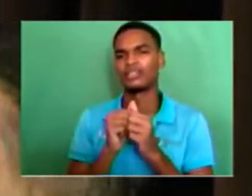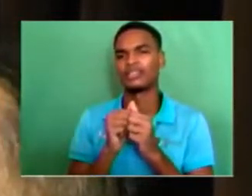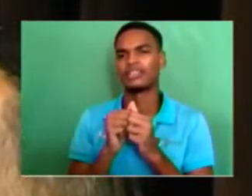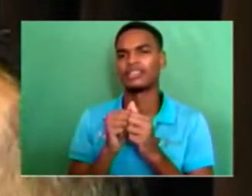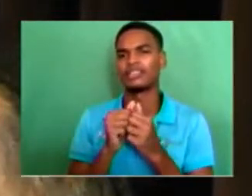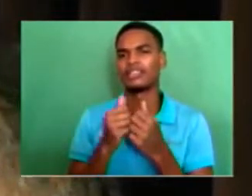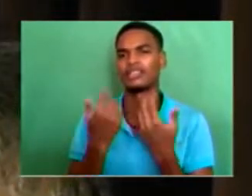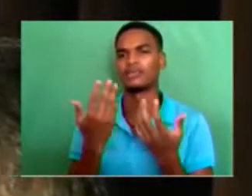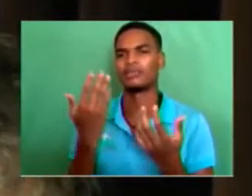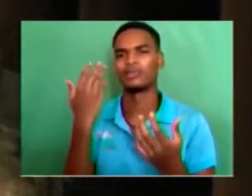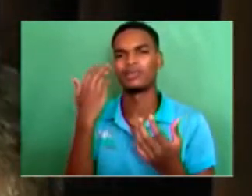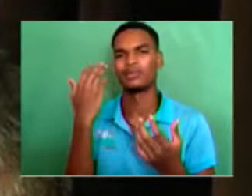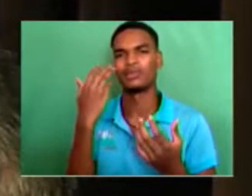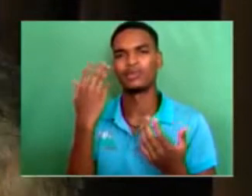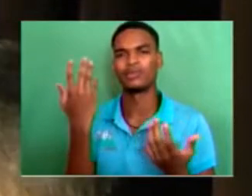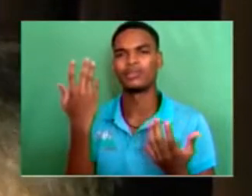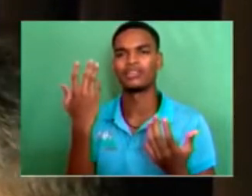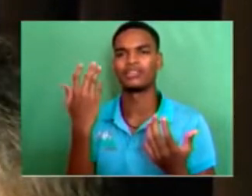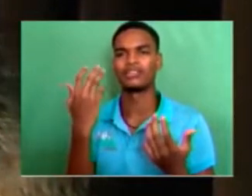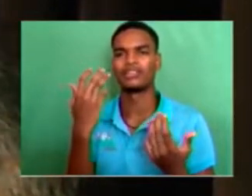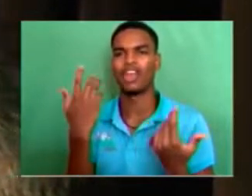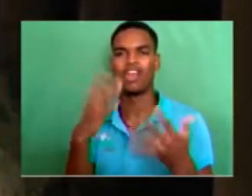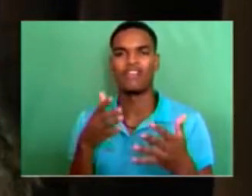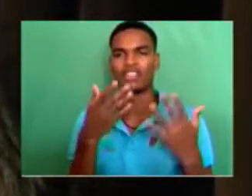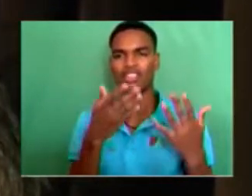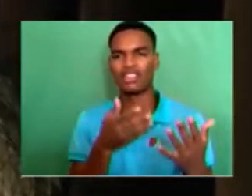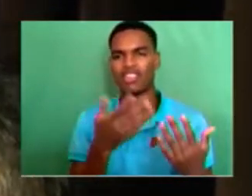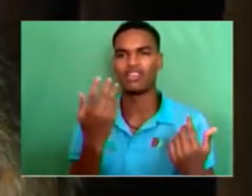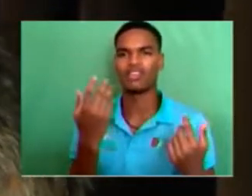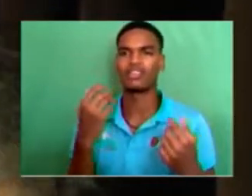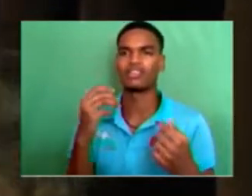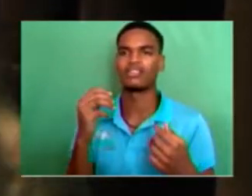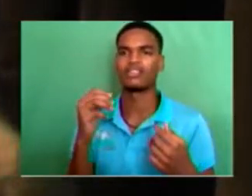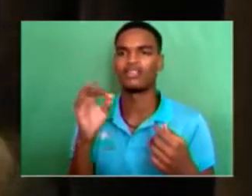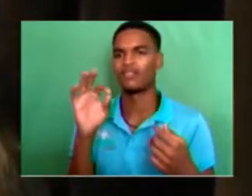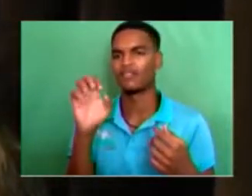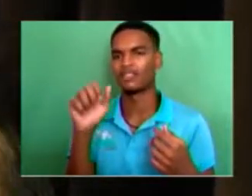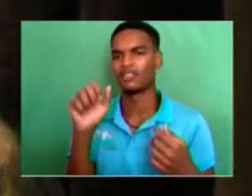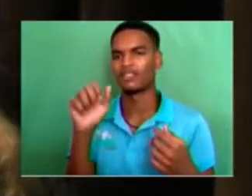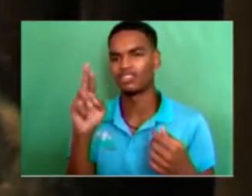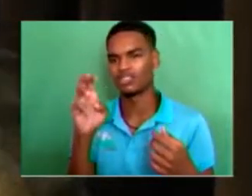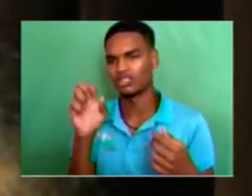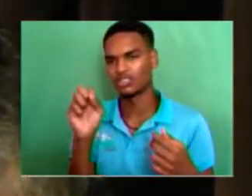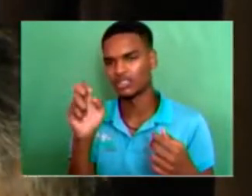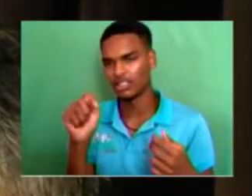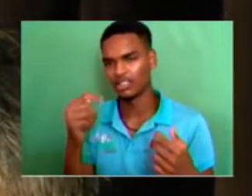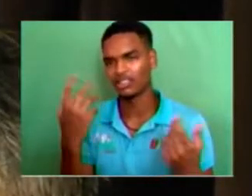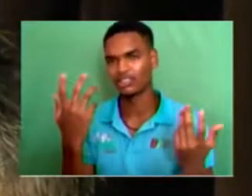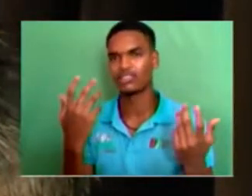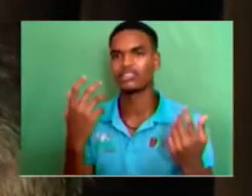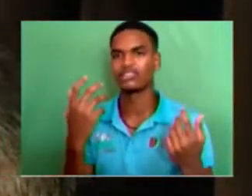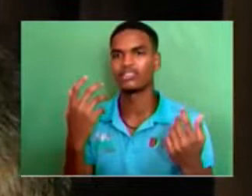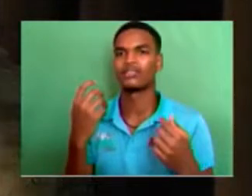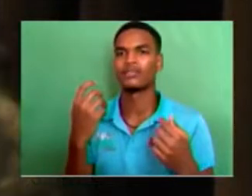the existing feature set, sort of the mainstream feature set, is maybe